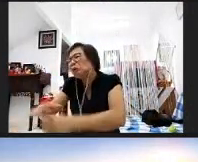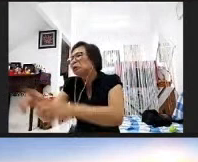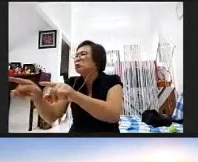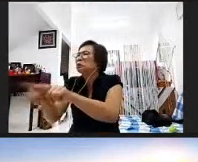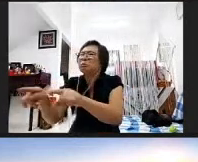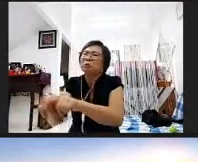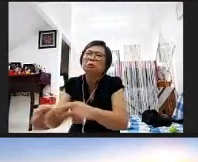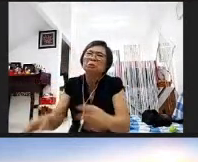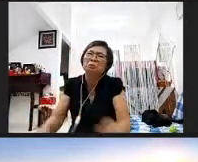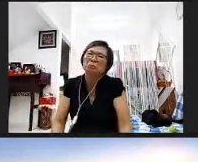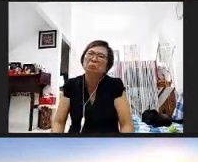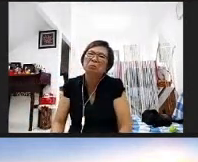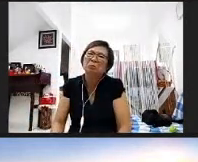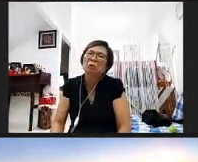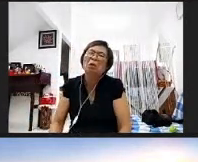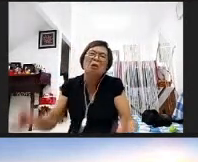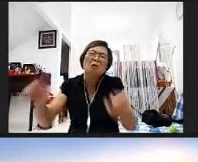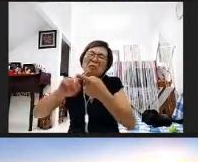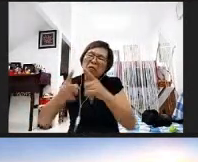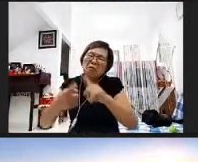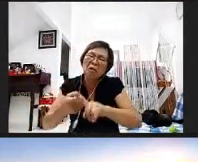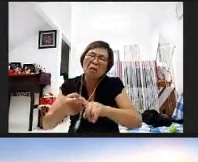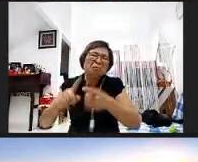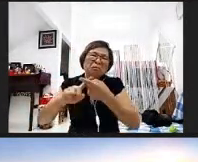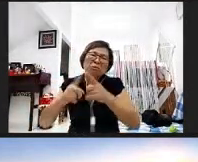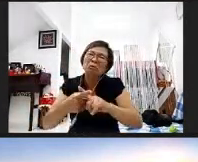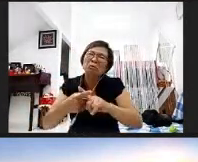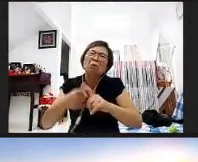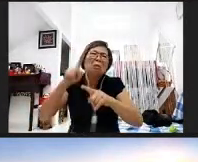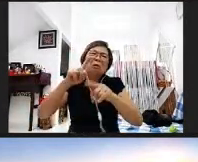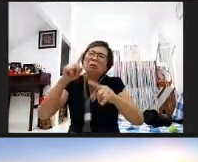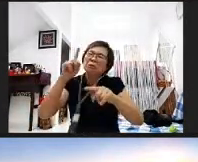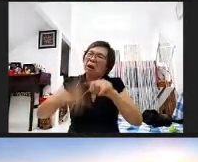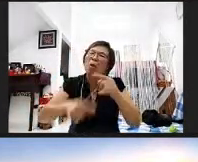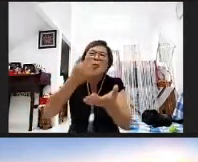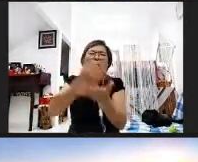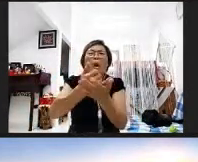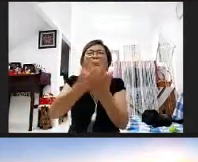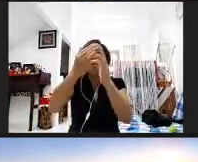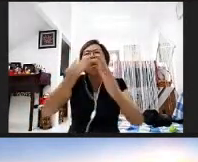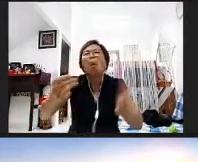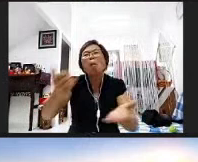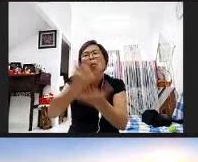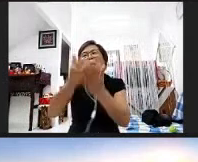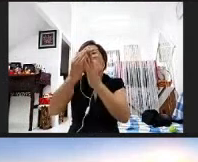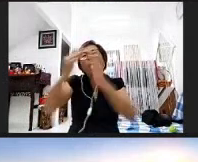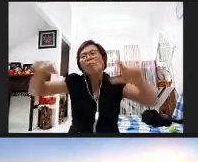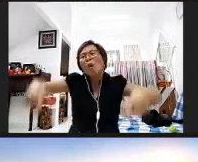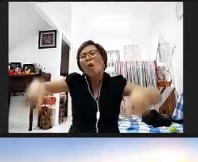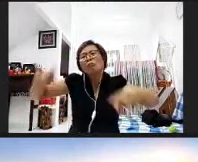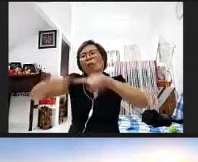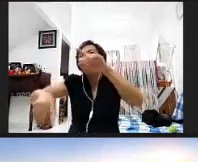them, and even for their friends, because movement was not possible. And a